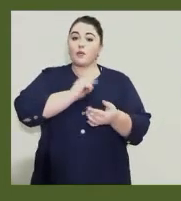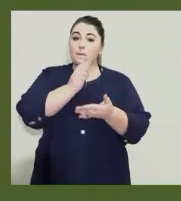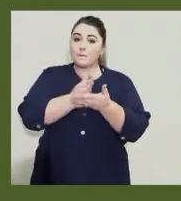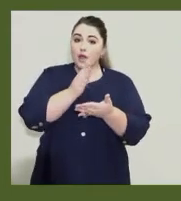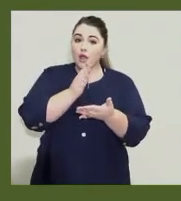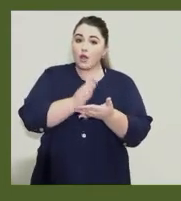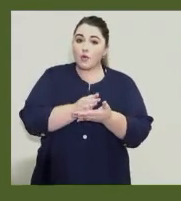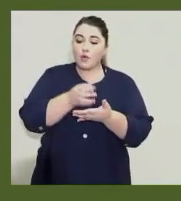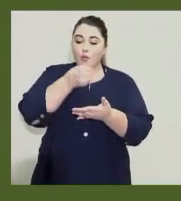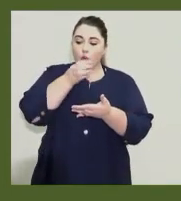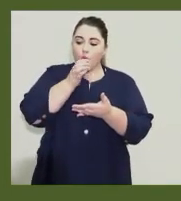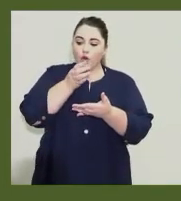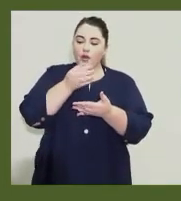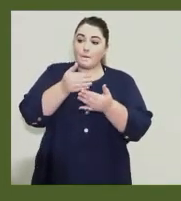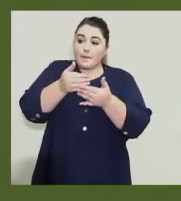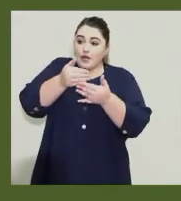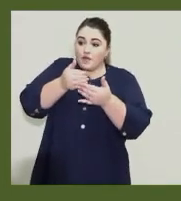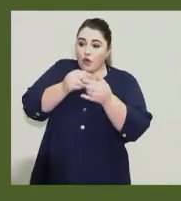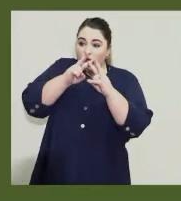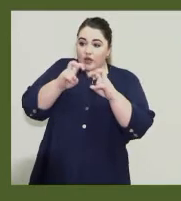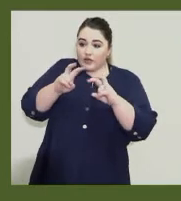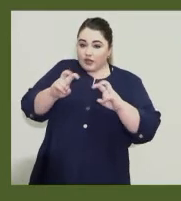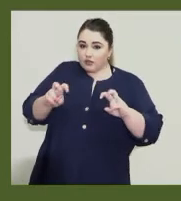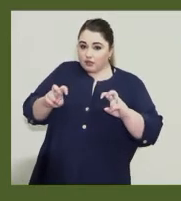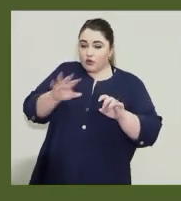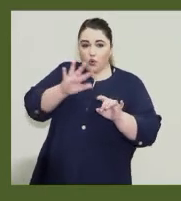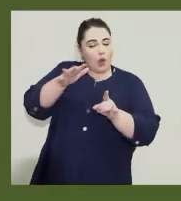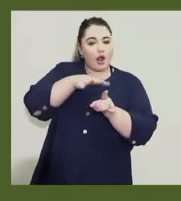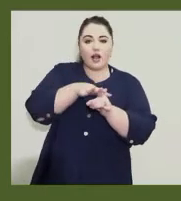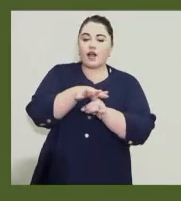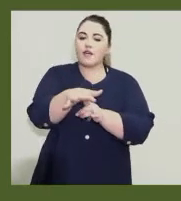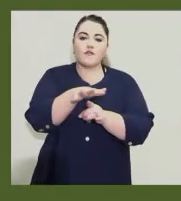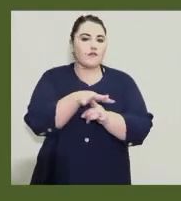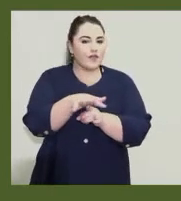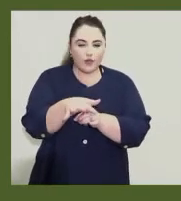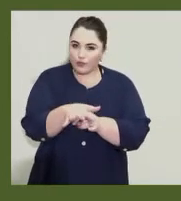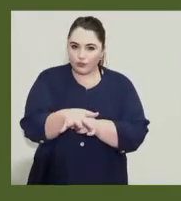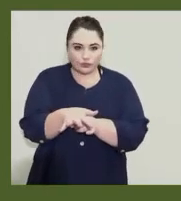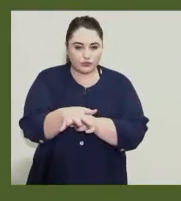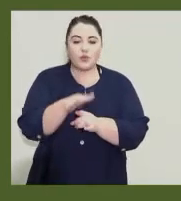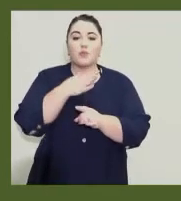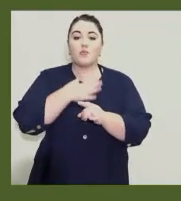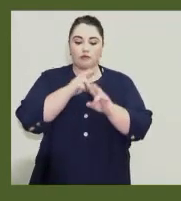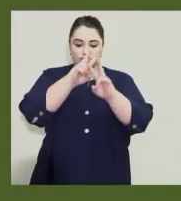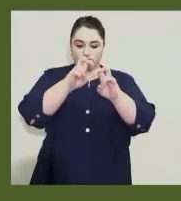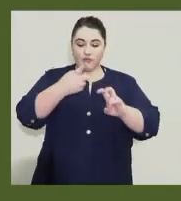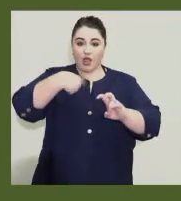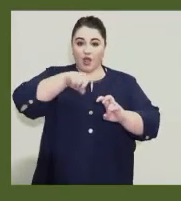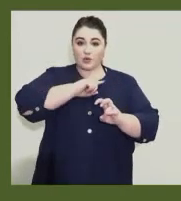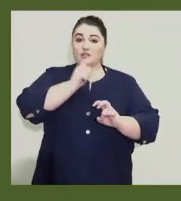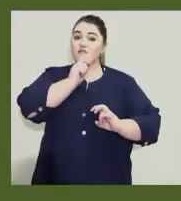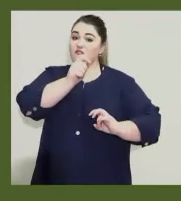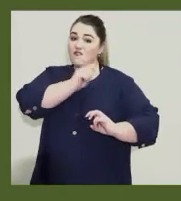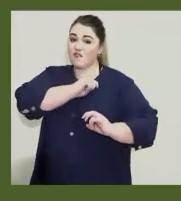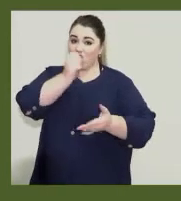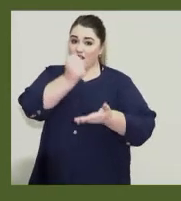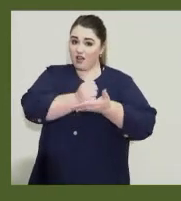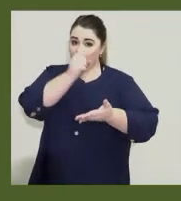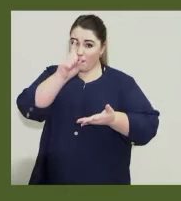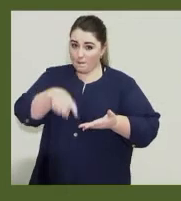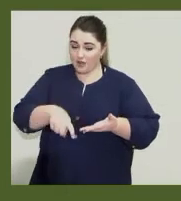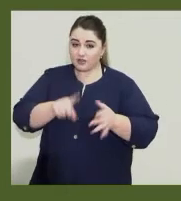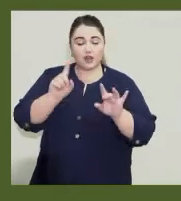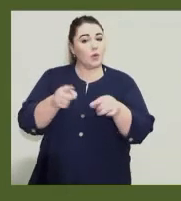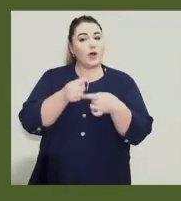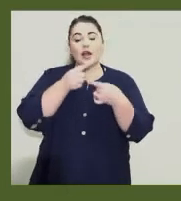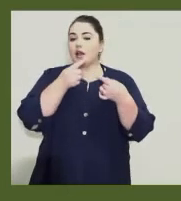the investigation does not influence. We want our investigation to be valid. We can't give the person, allow him just to drink as